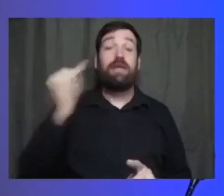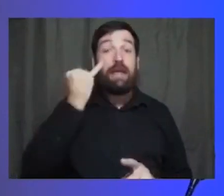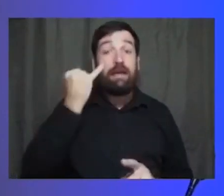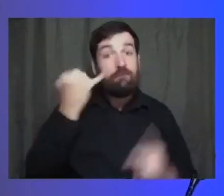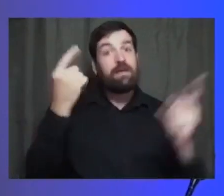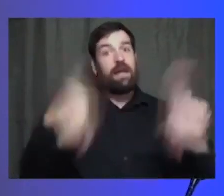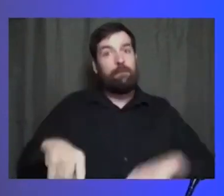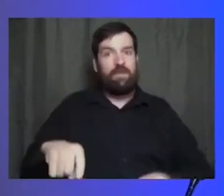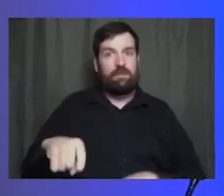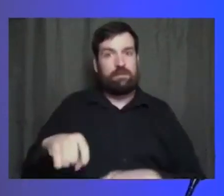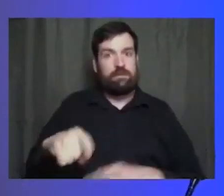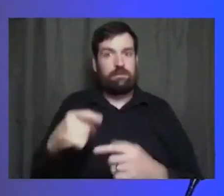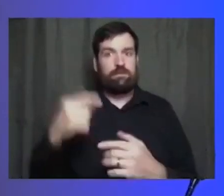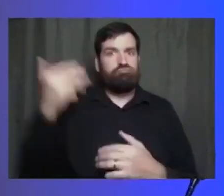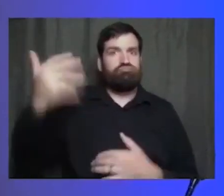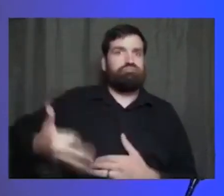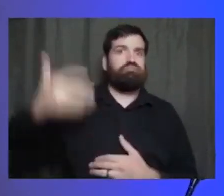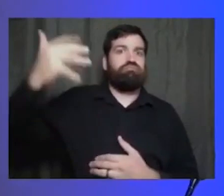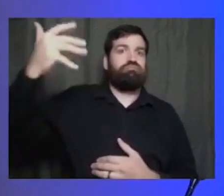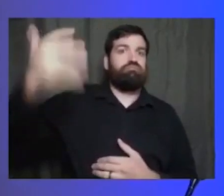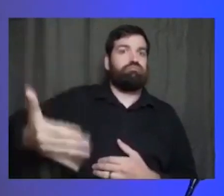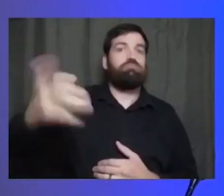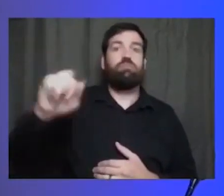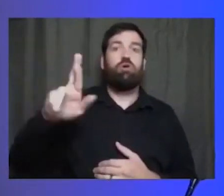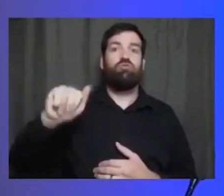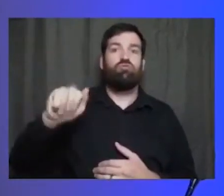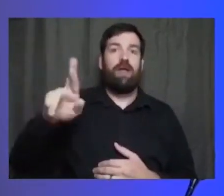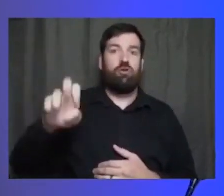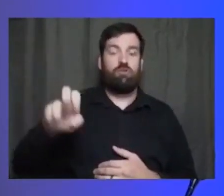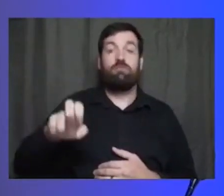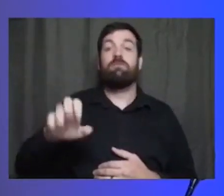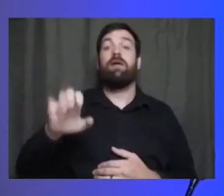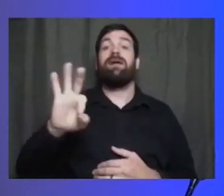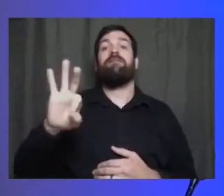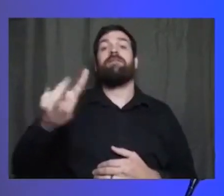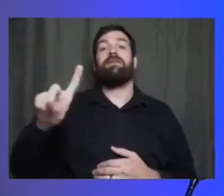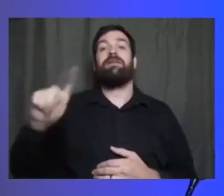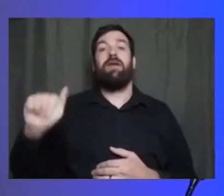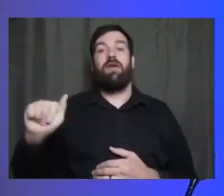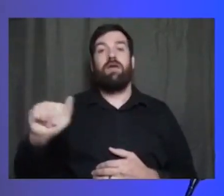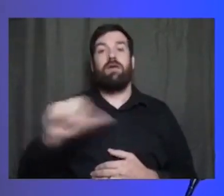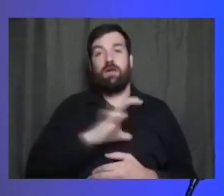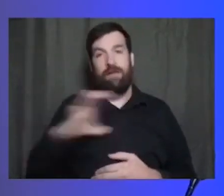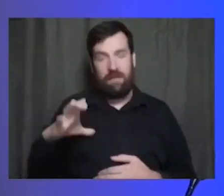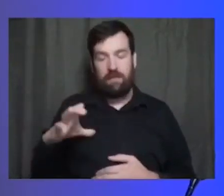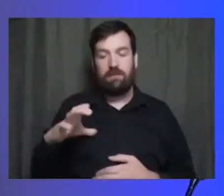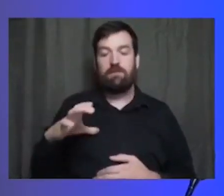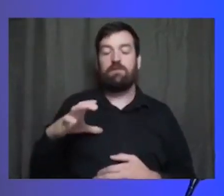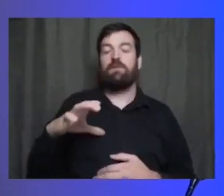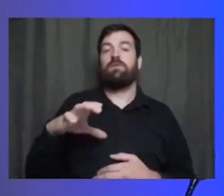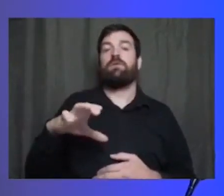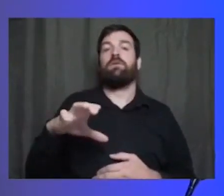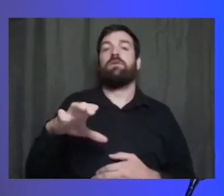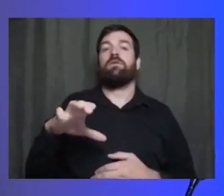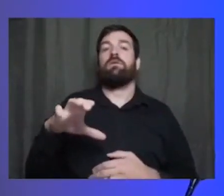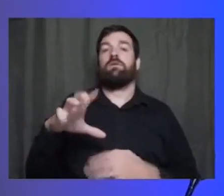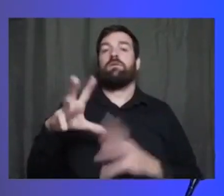so the FDA committee for VRBAC, or the Vaccine-Related Biologic Committee, met